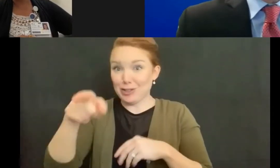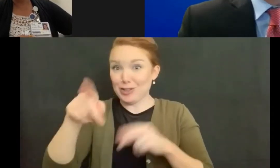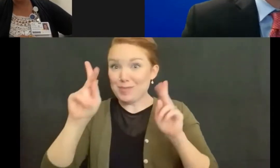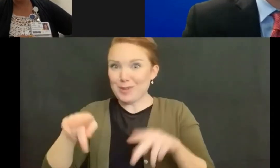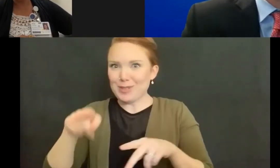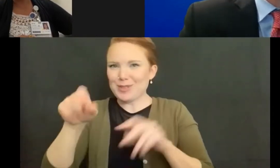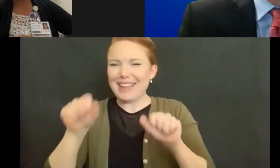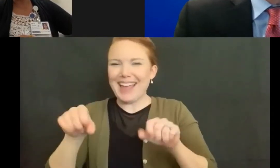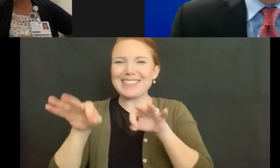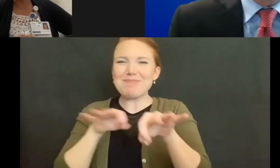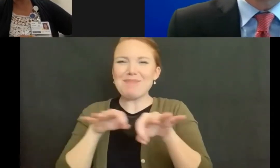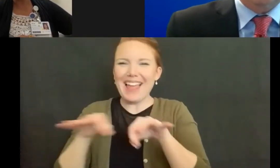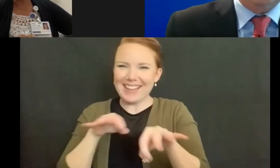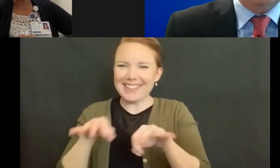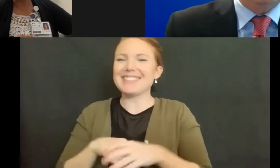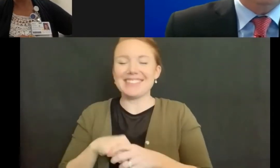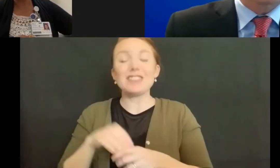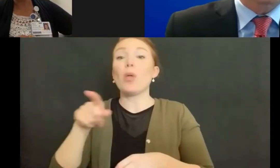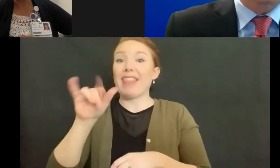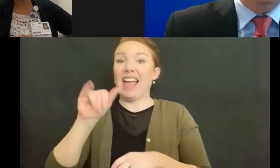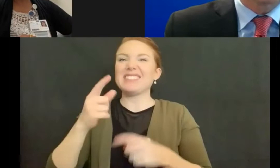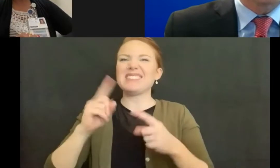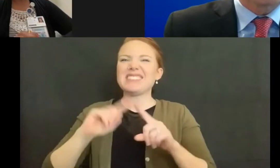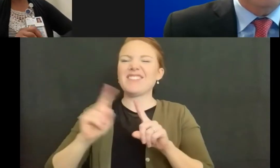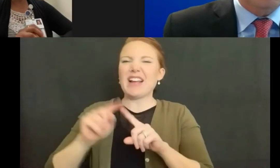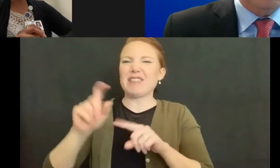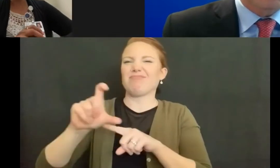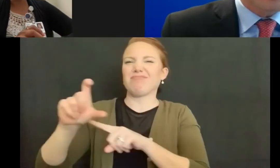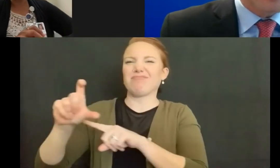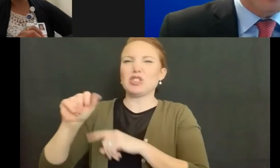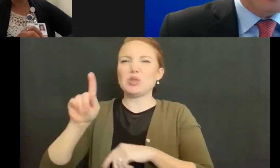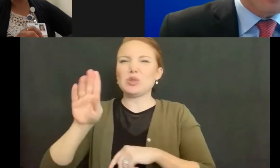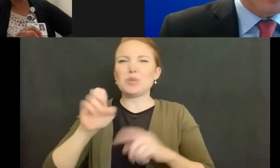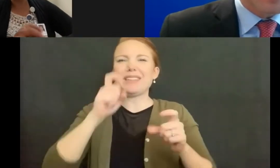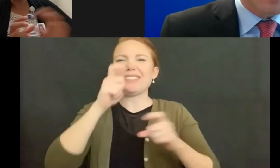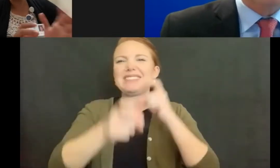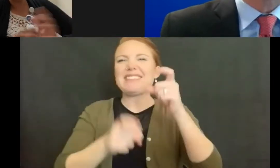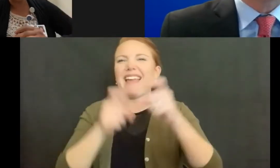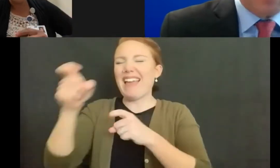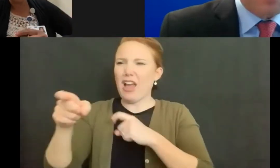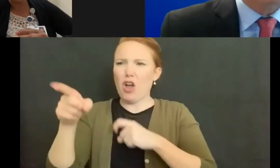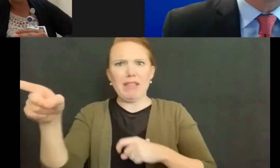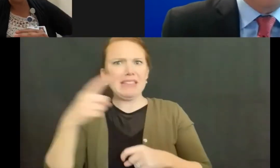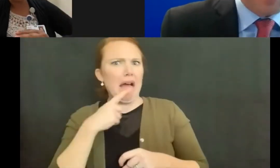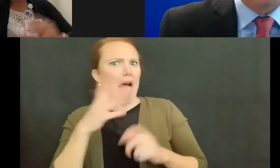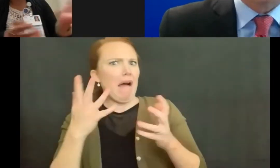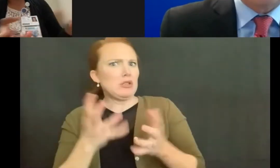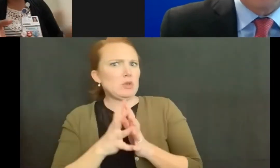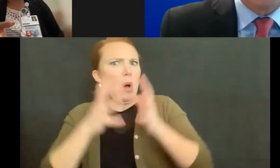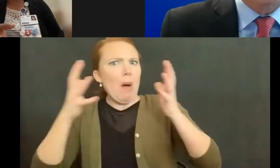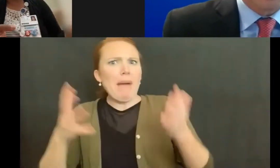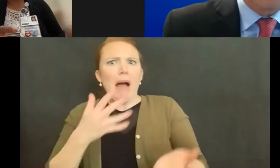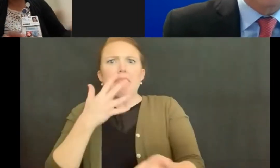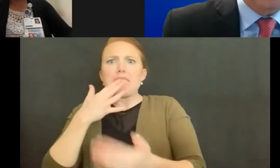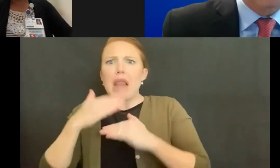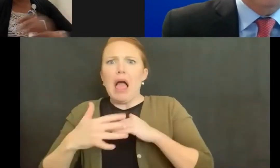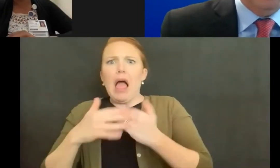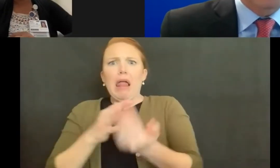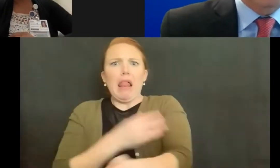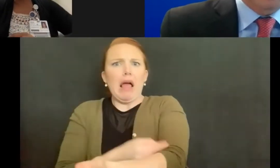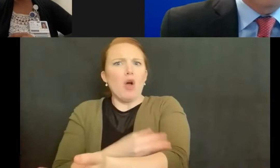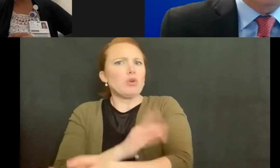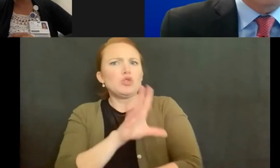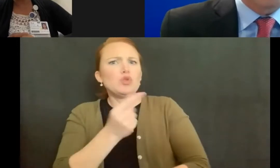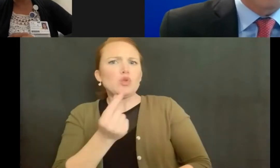that. Yeah, and sometimes you get so mad at them, like, oh my gosh, she drew so much blood out of me. What's she Yes. gonna do with that blood,